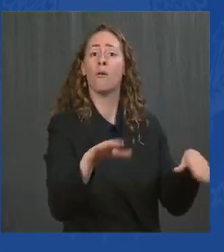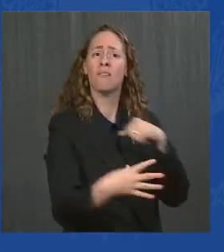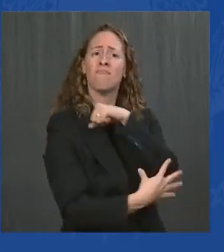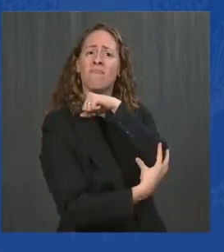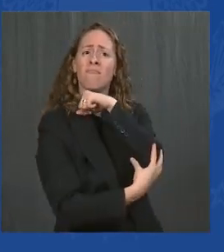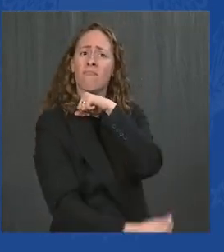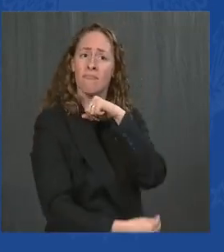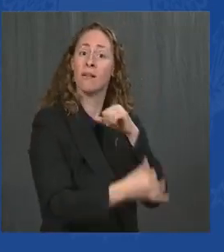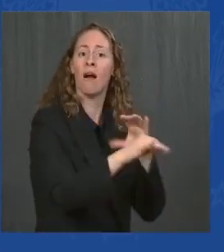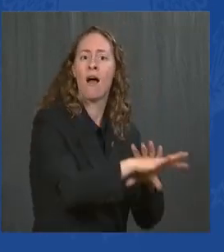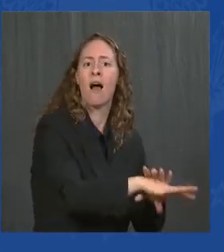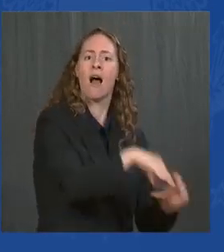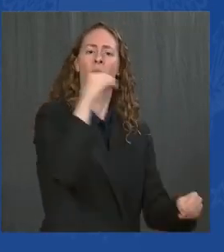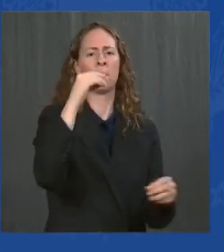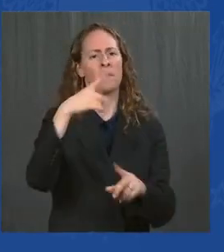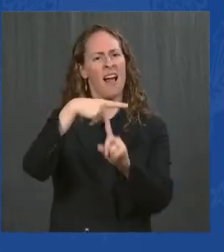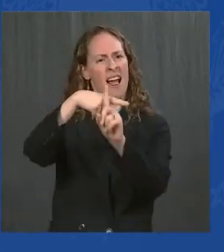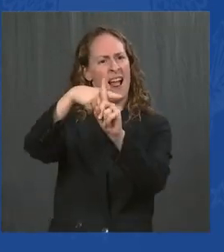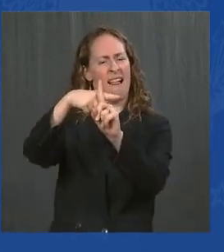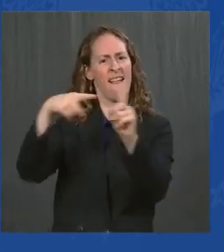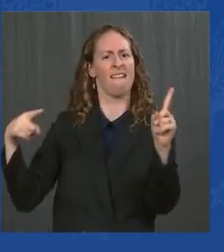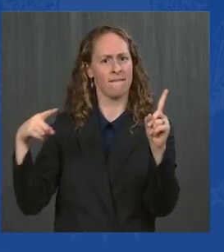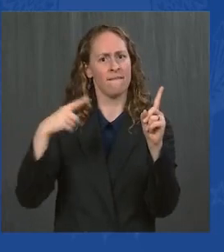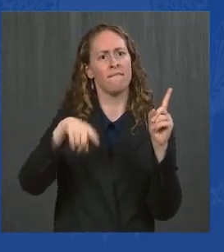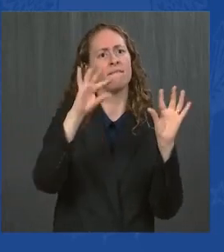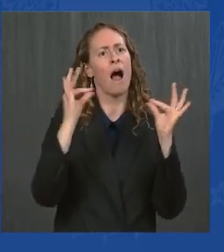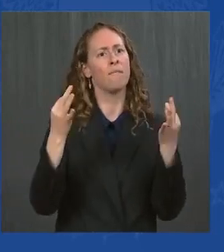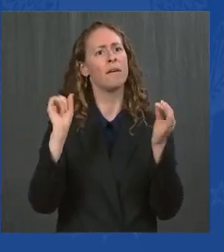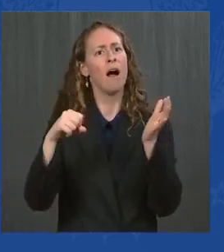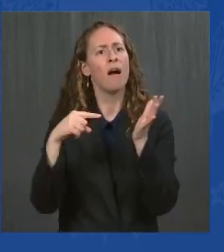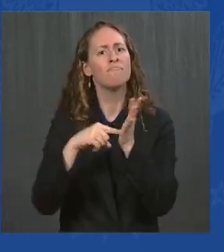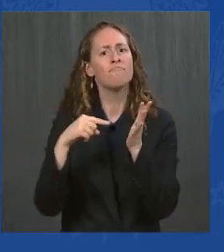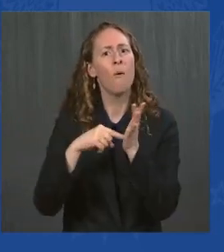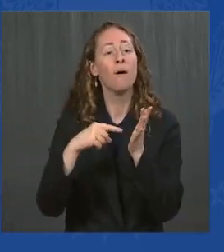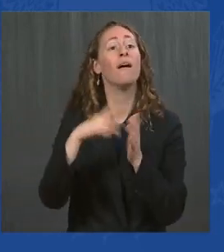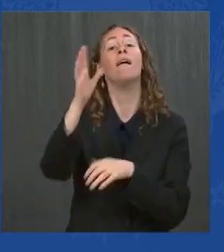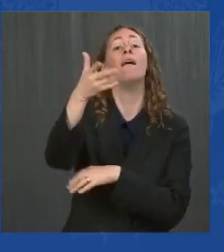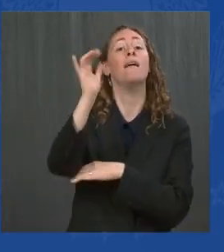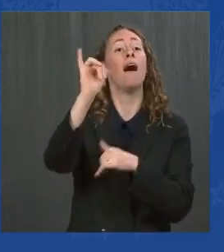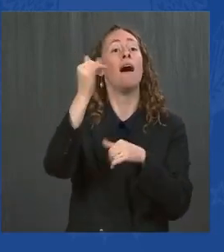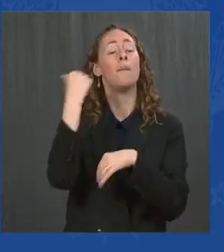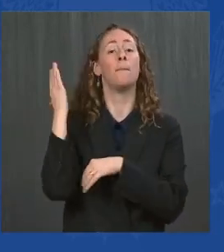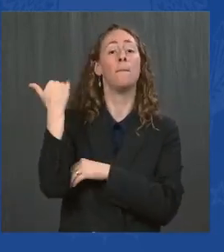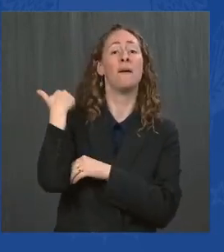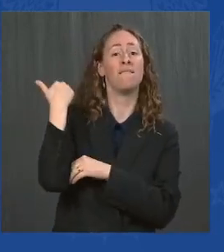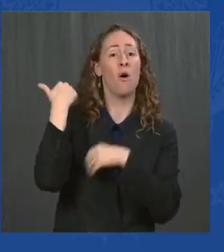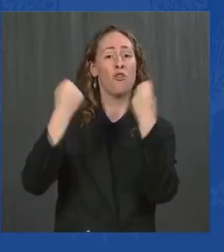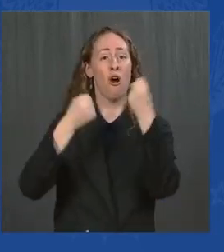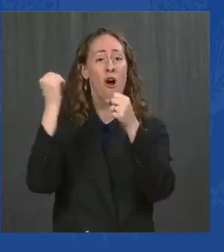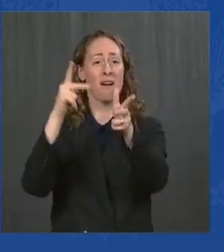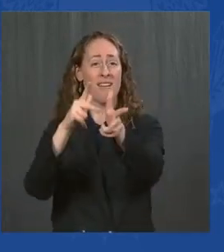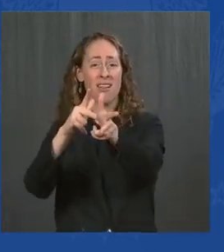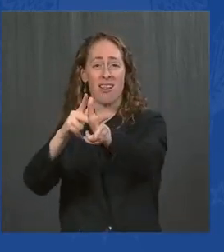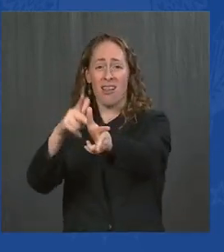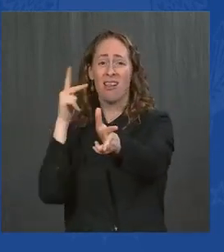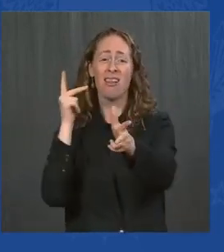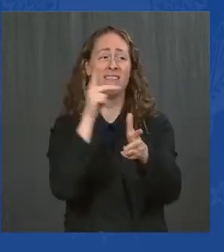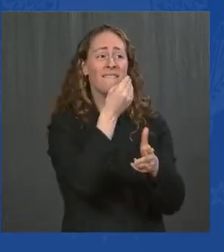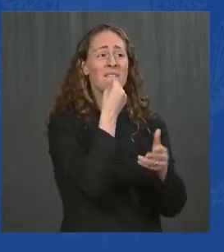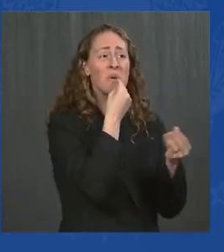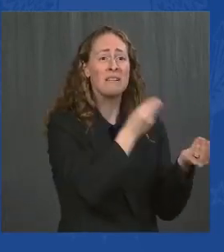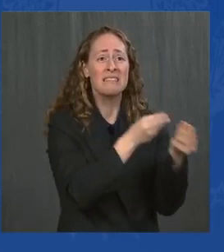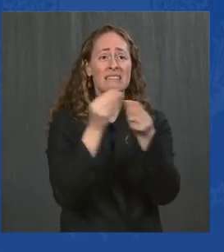long lines of people waiting for boxes of food to be put in their trunk after waiting for hours, or sometimes up to 2 hours.